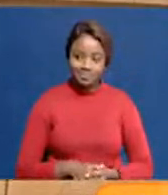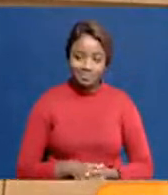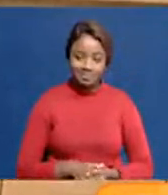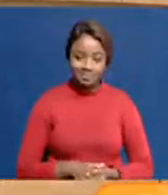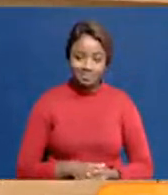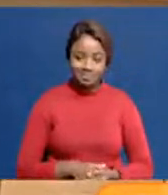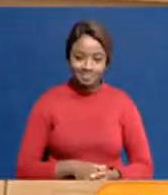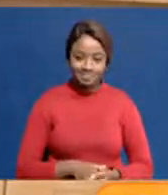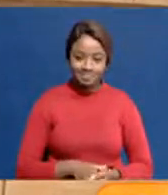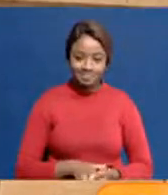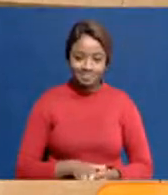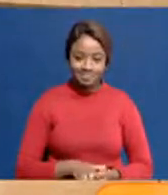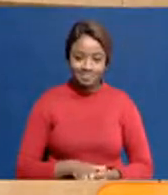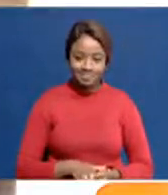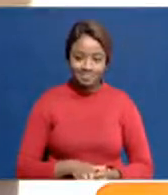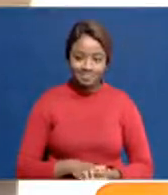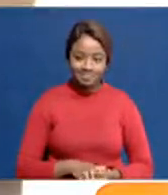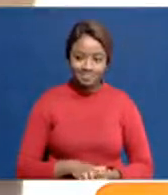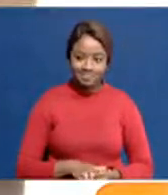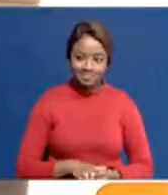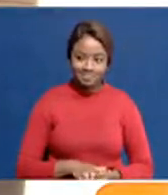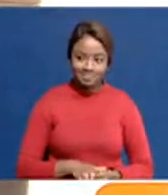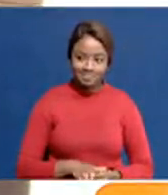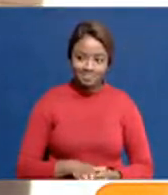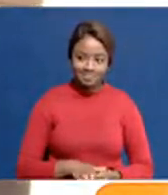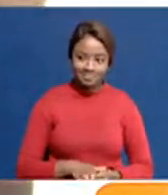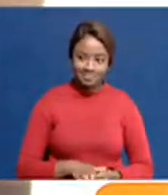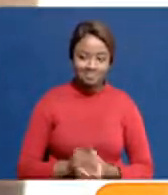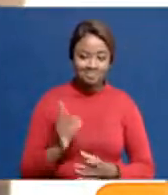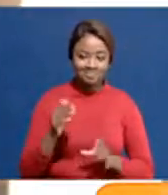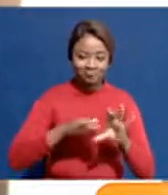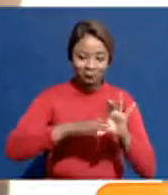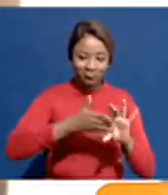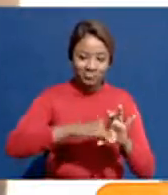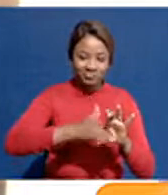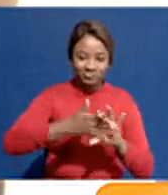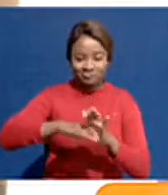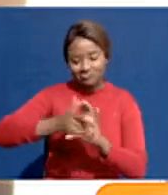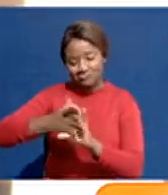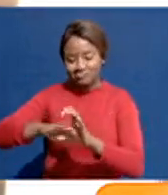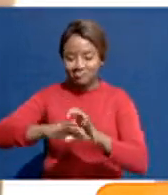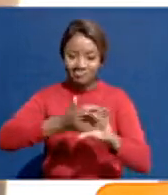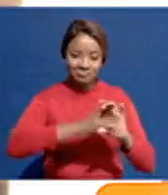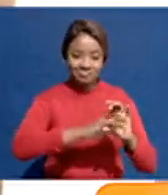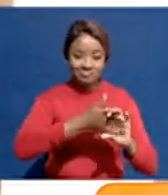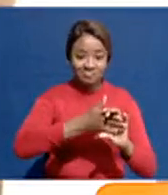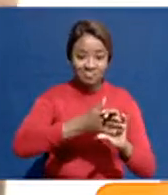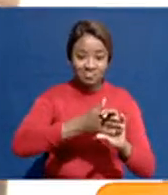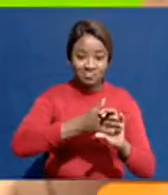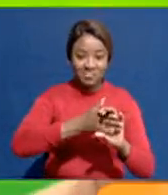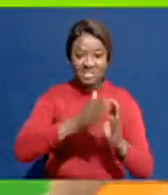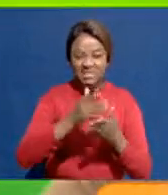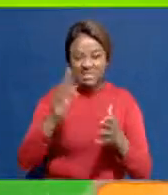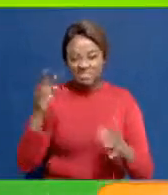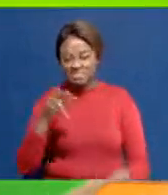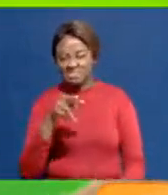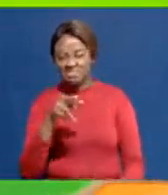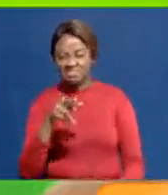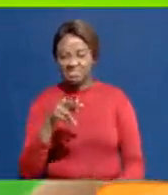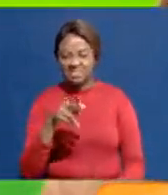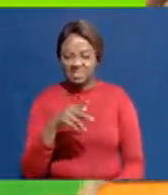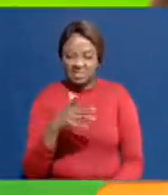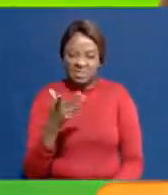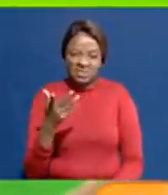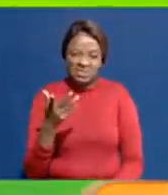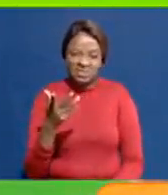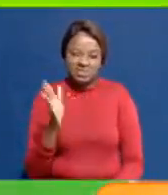We find Kimani washing dishes in the kitchen. It's a task many would find mundane or